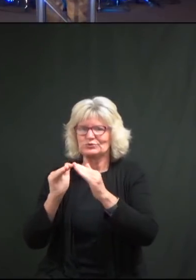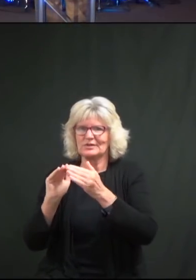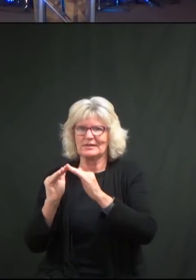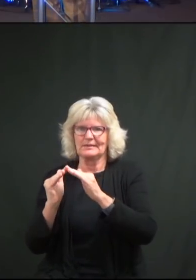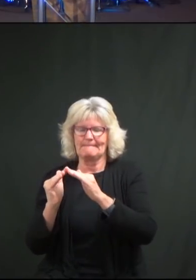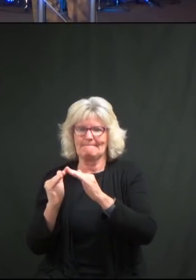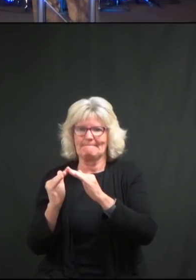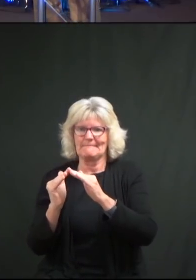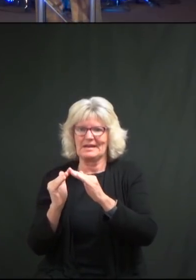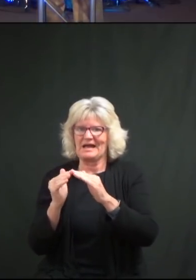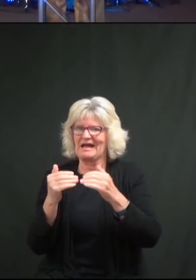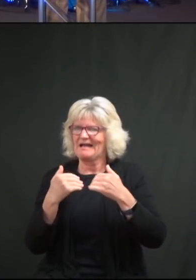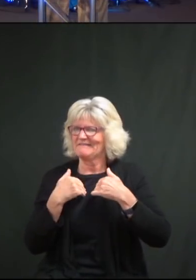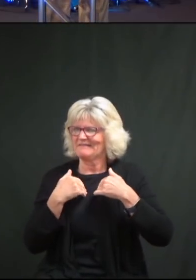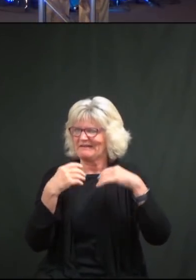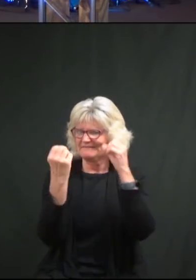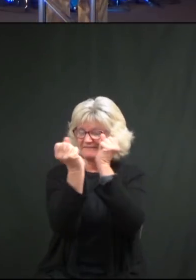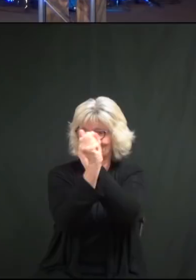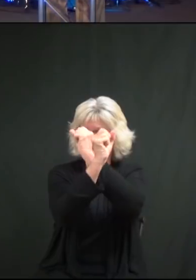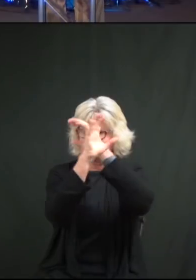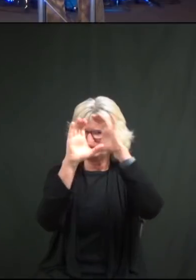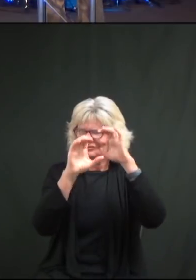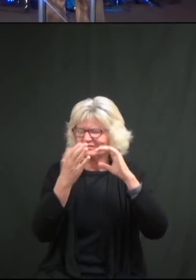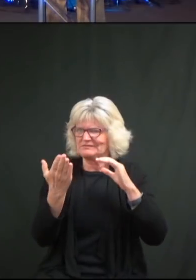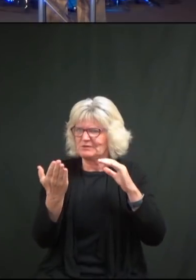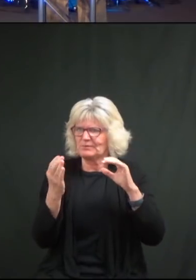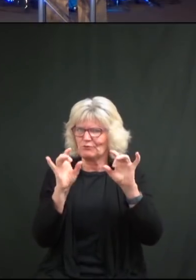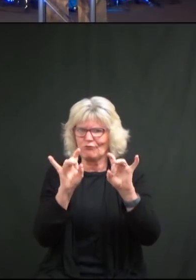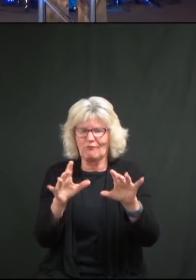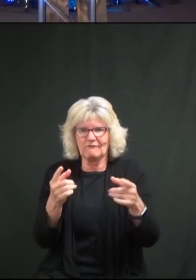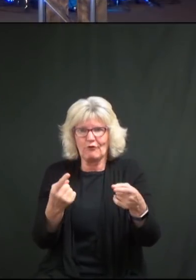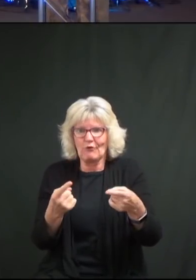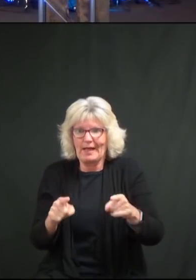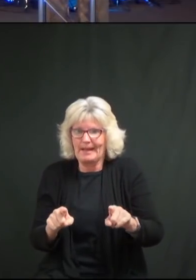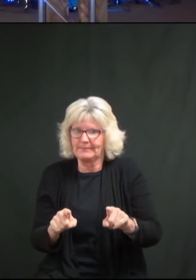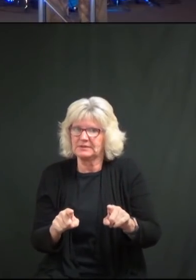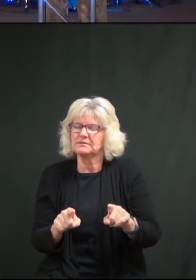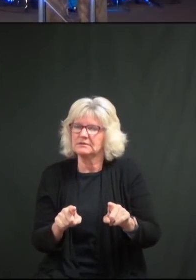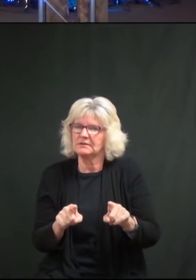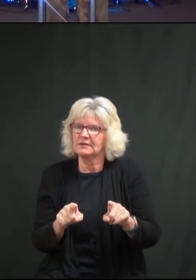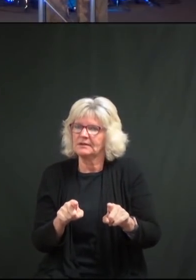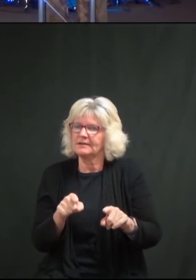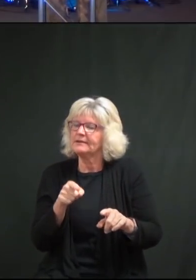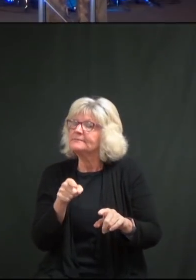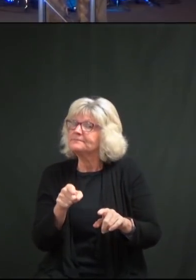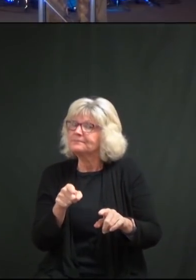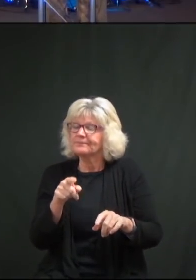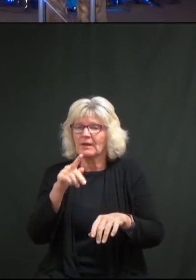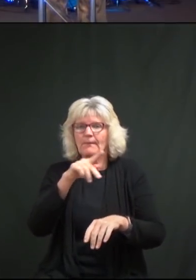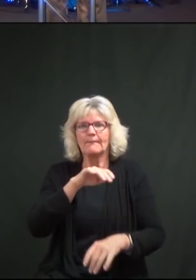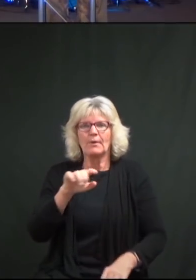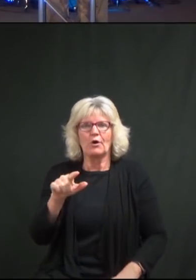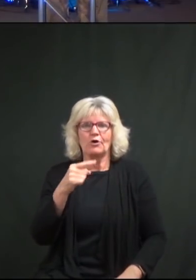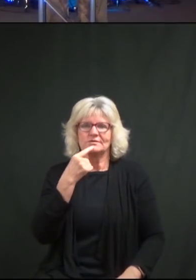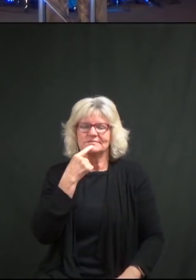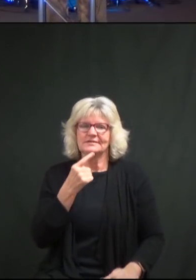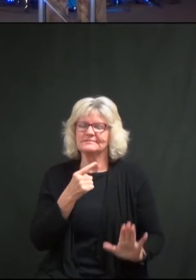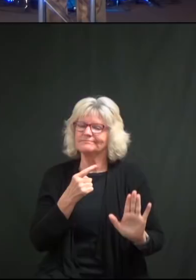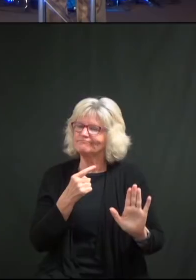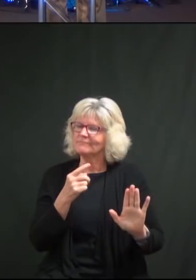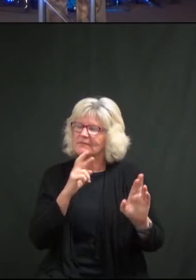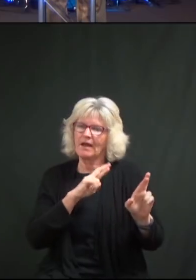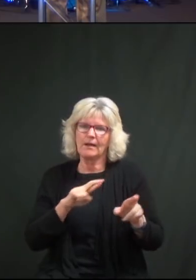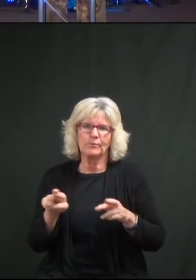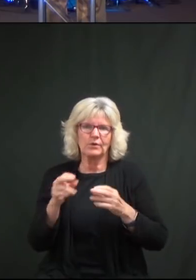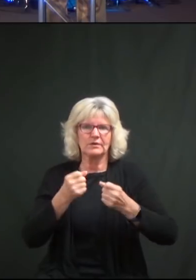be arrested. I've got visions. And do we have a lot of people giving him these visions that are going to take place? Instead, he decides, his statement is, I'm ready to